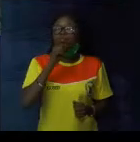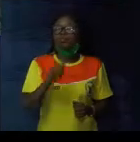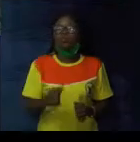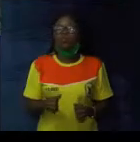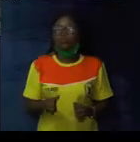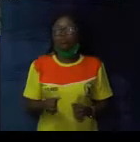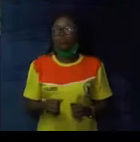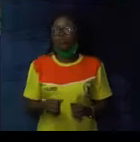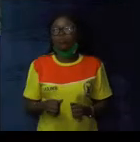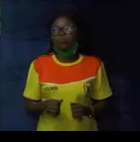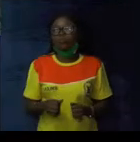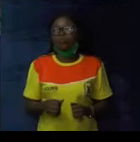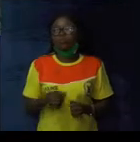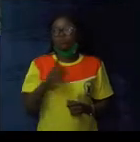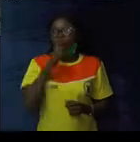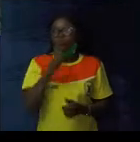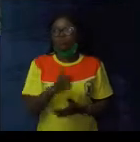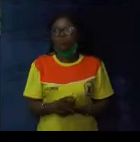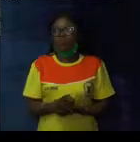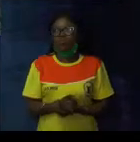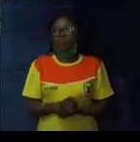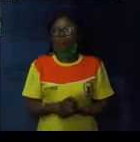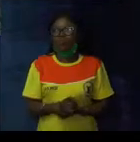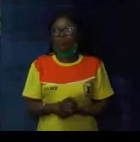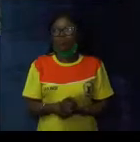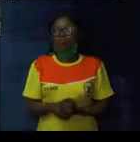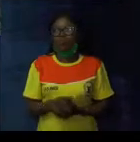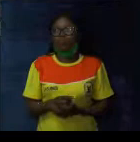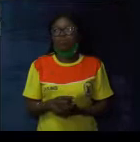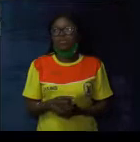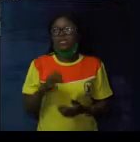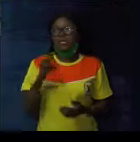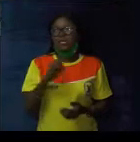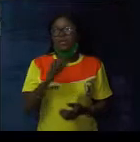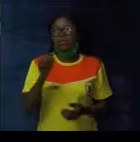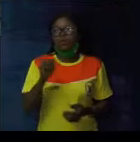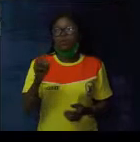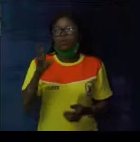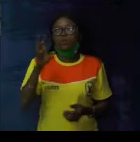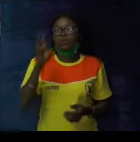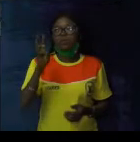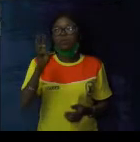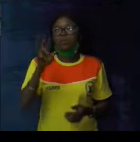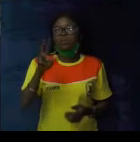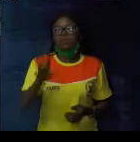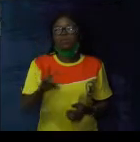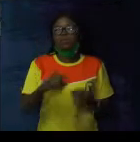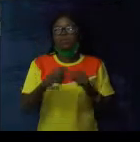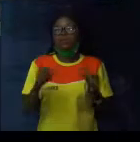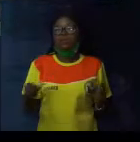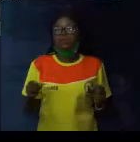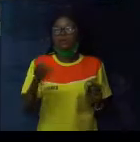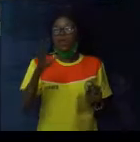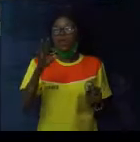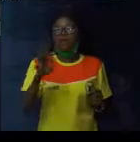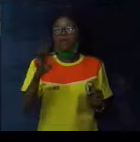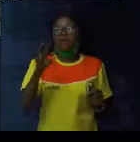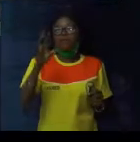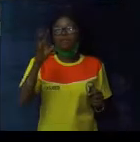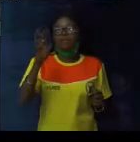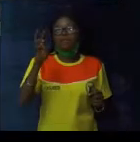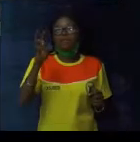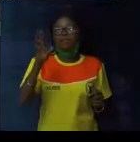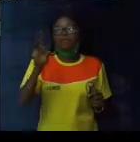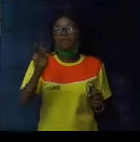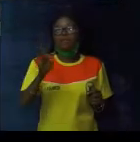this E. You have that diagram, and it says E is equal to 68 degrees. F is equal to